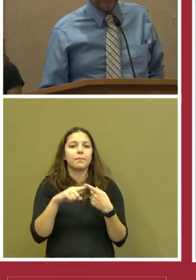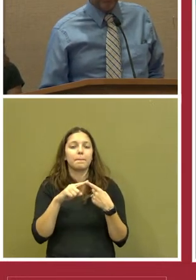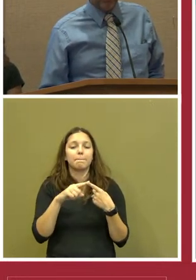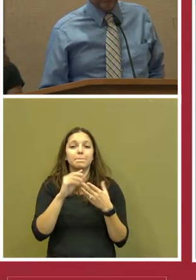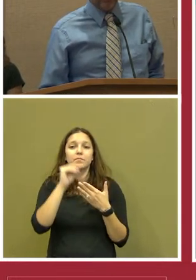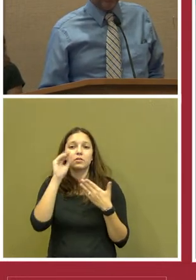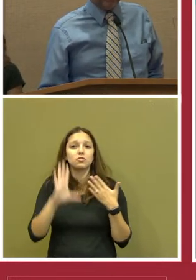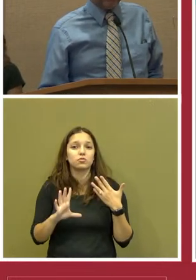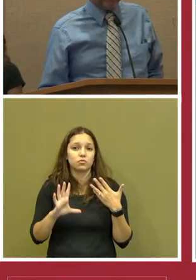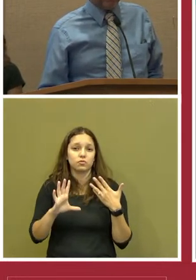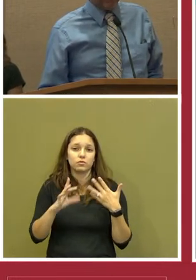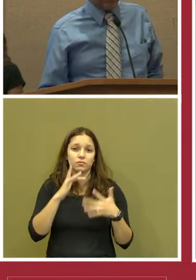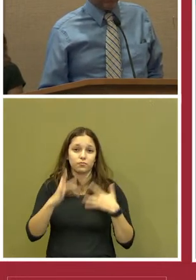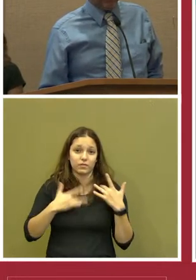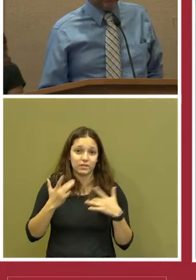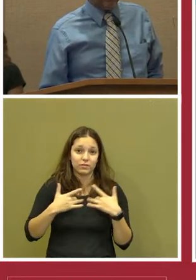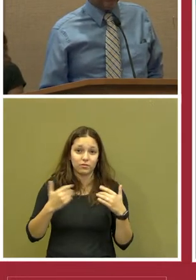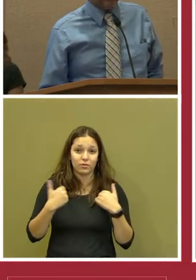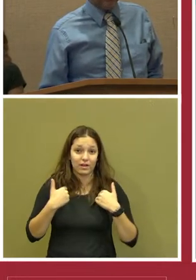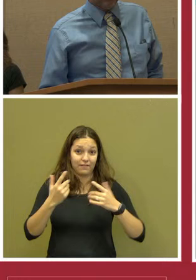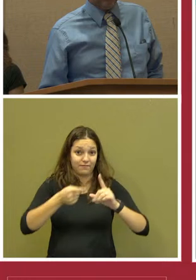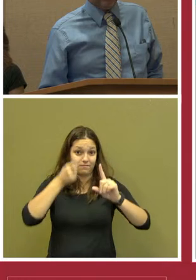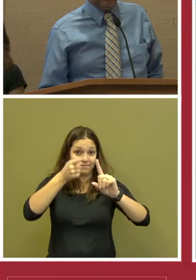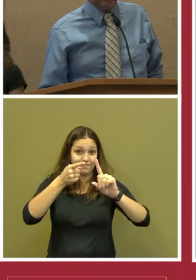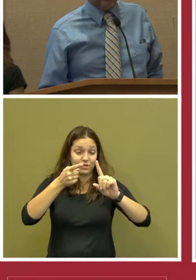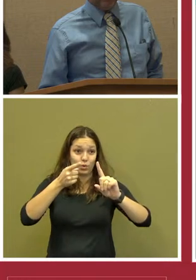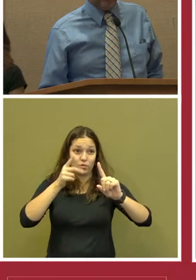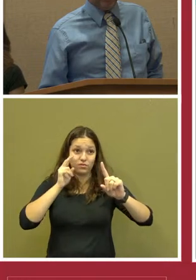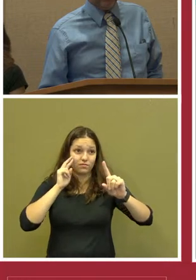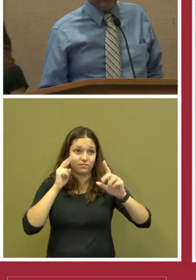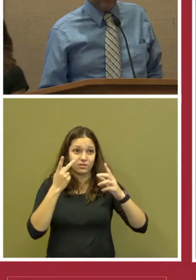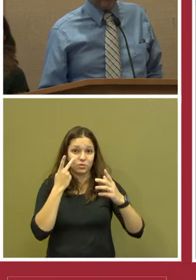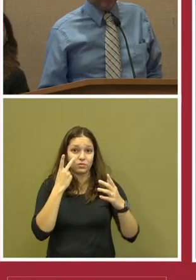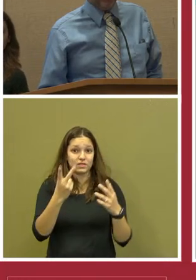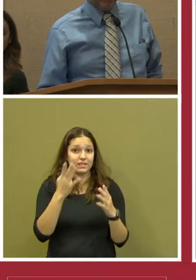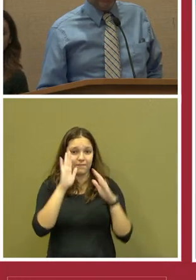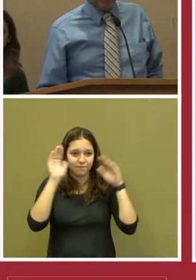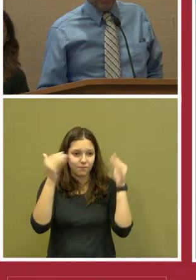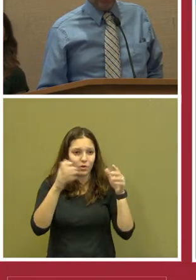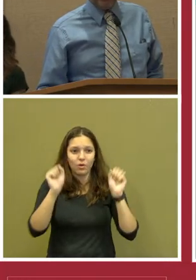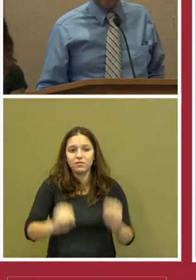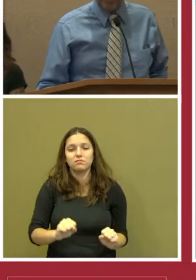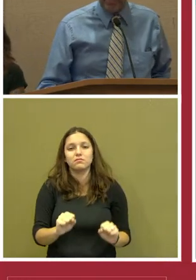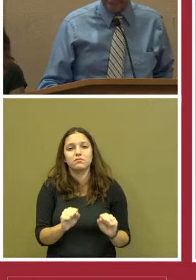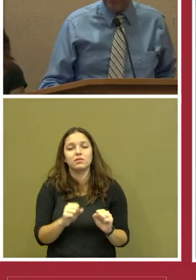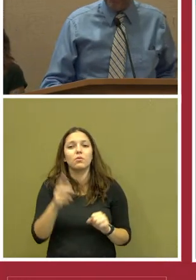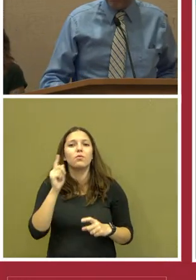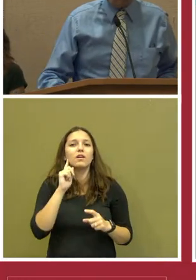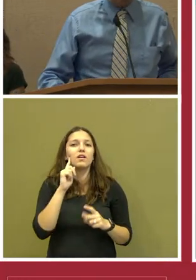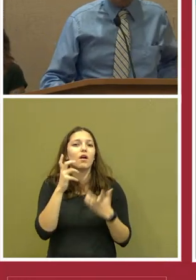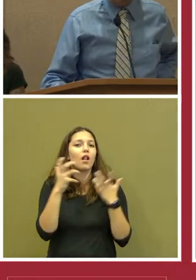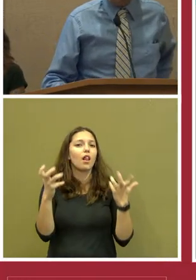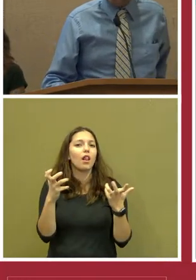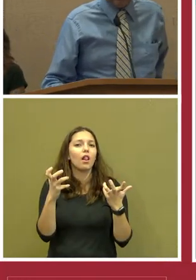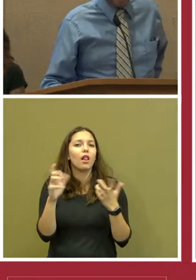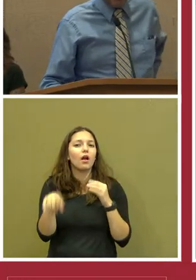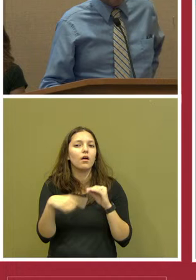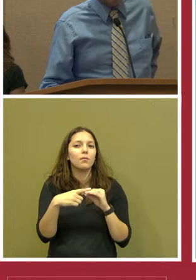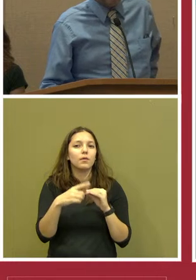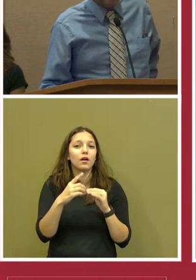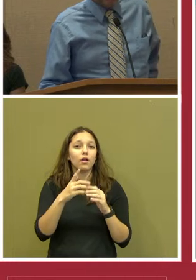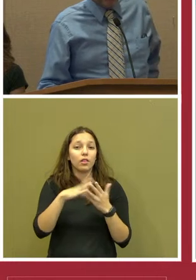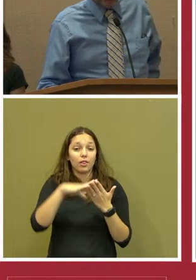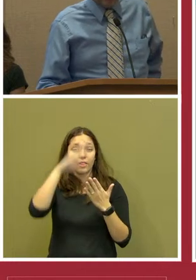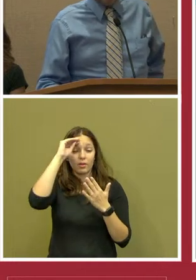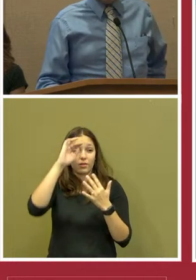think, were really excited to have a target to look at and to focus on. We hear a lot about the learning